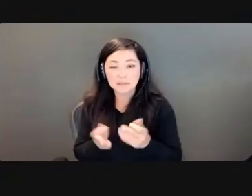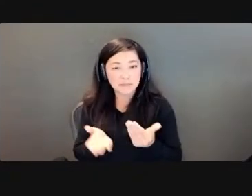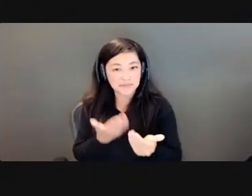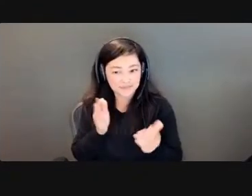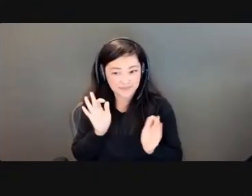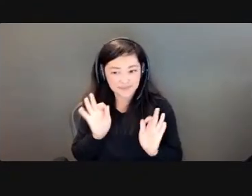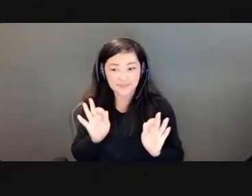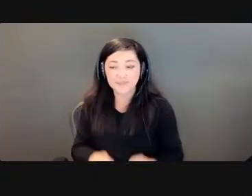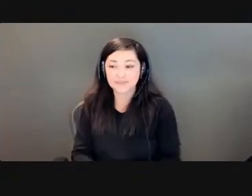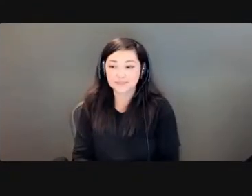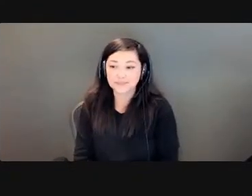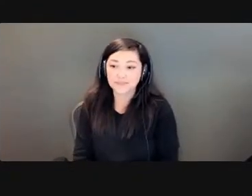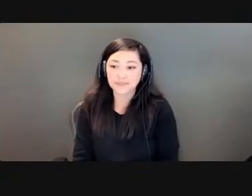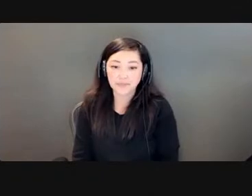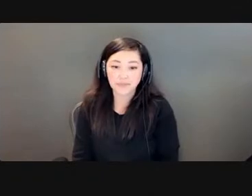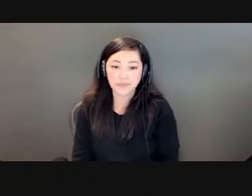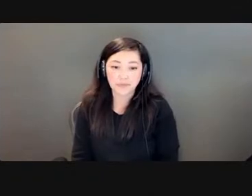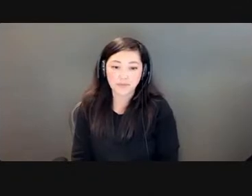more firm.